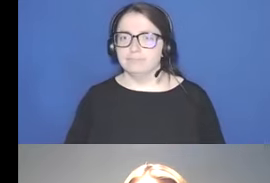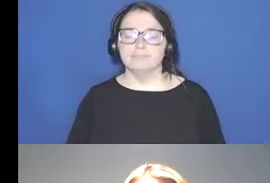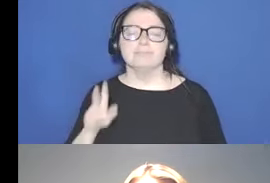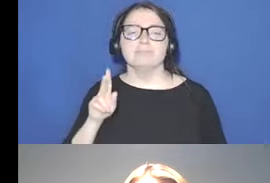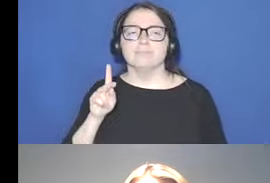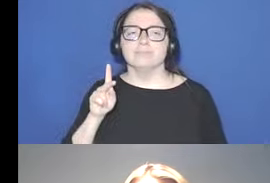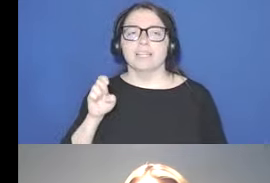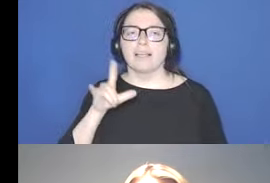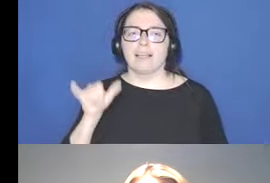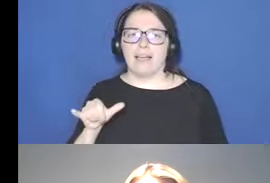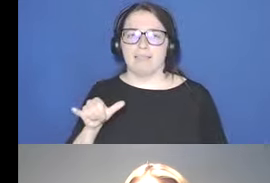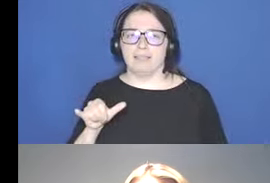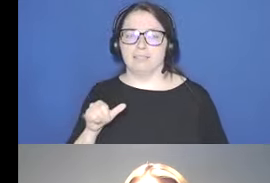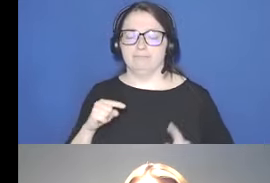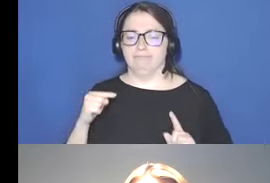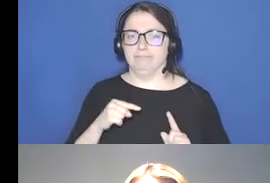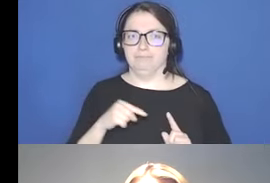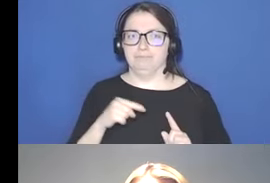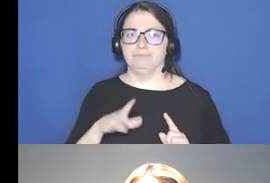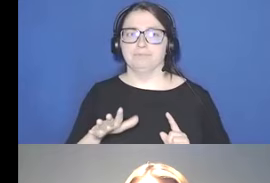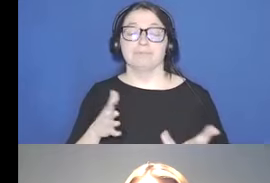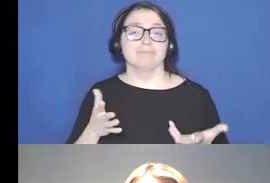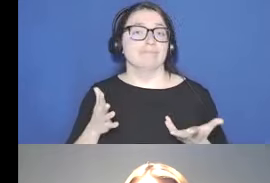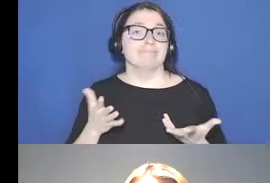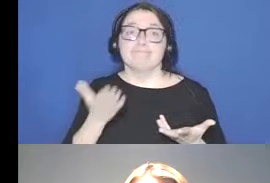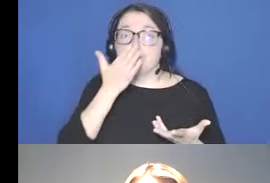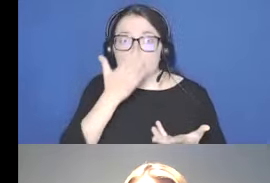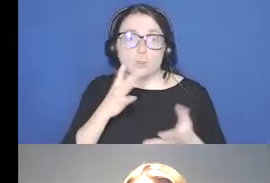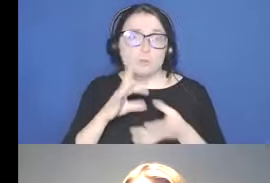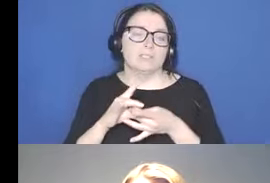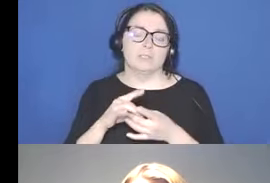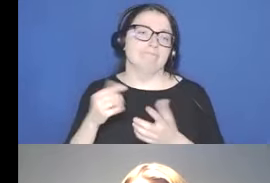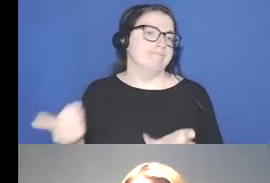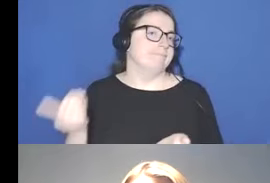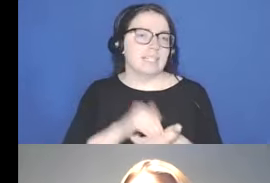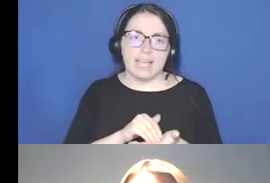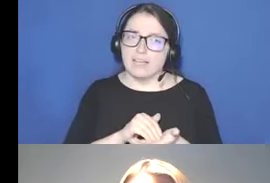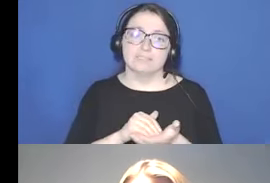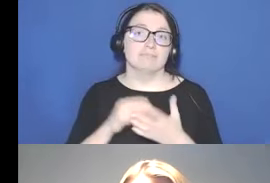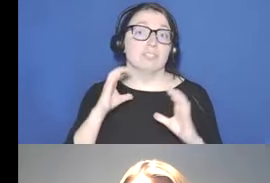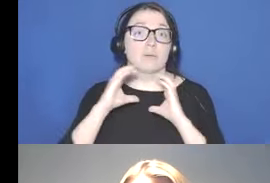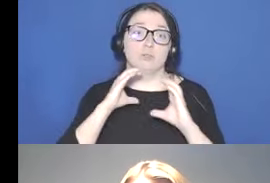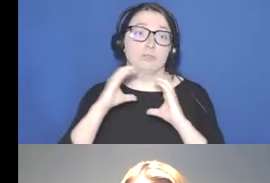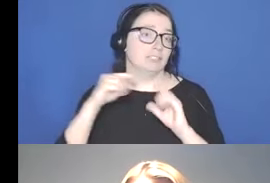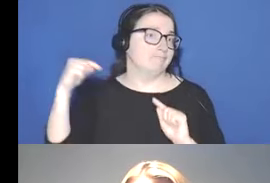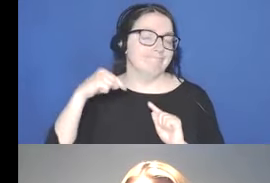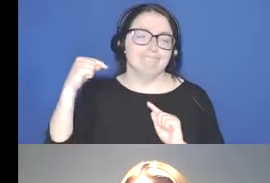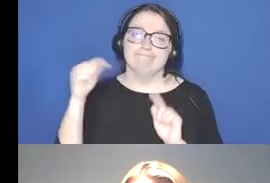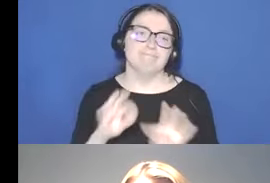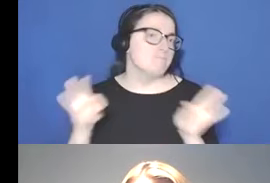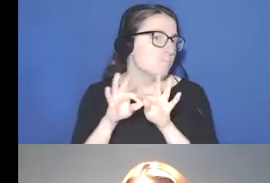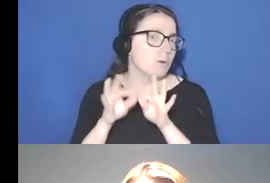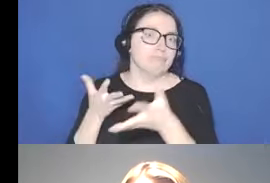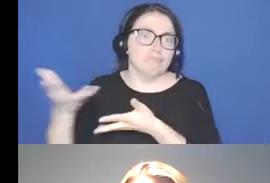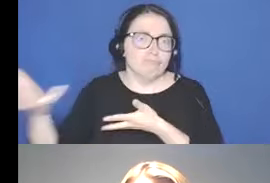I think creating like a positive relationship is, once again, just keeping the lines of communication open, making